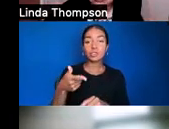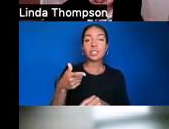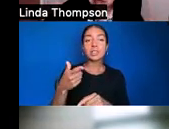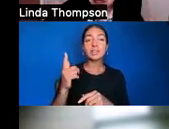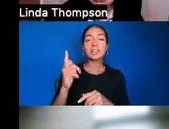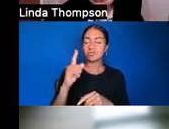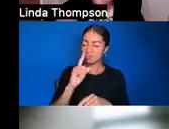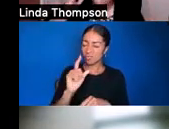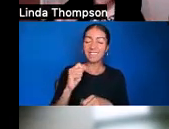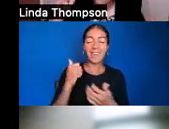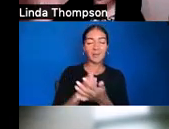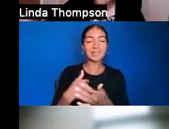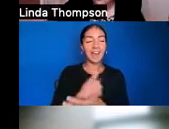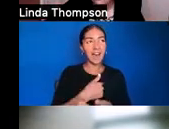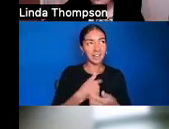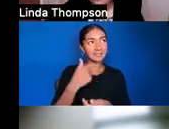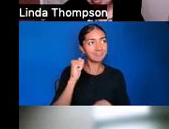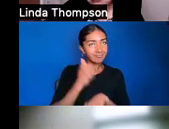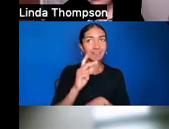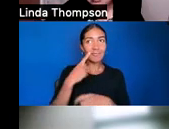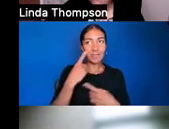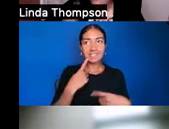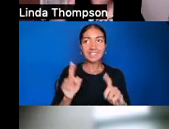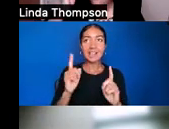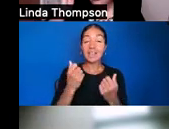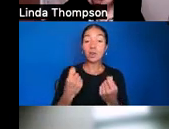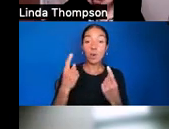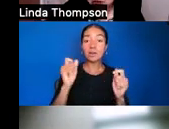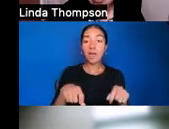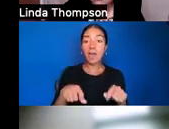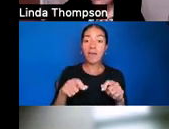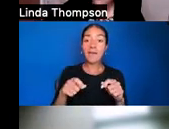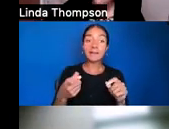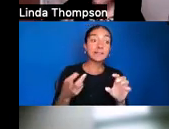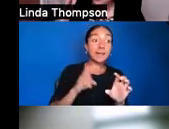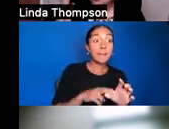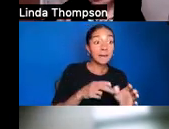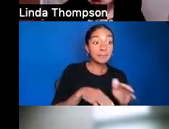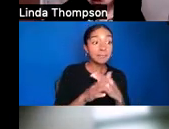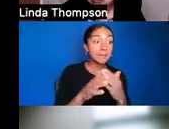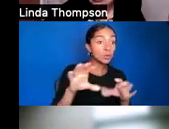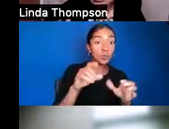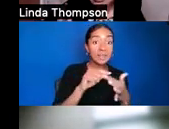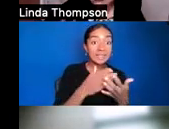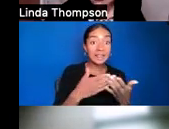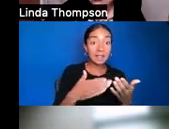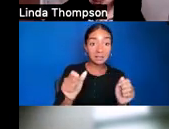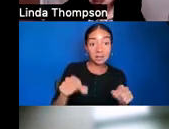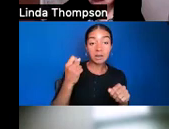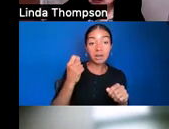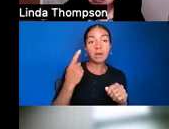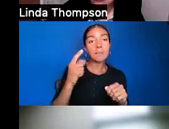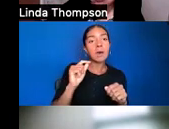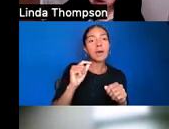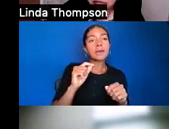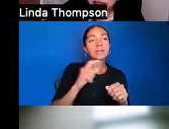for success. So like anybody could step in and do these things, but it doesn't